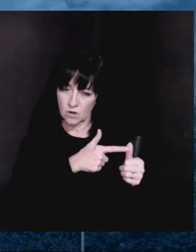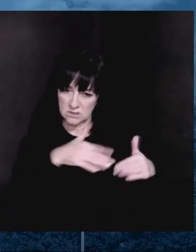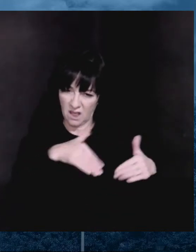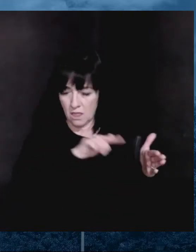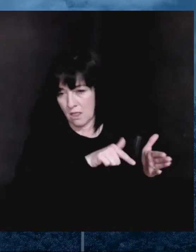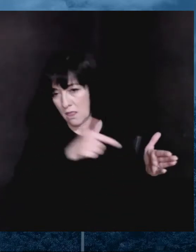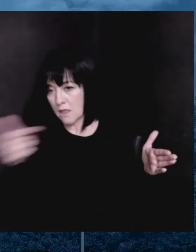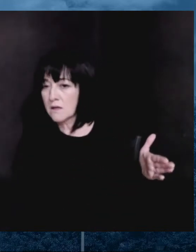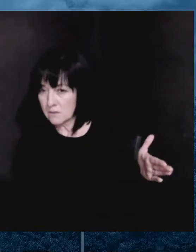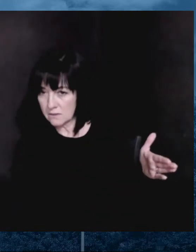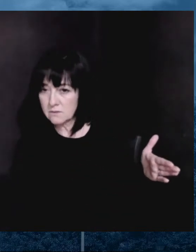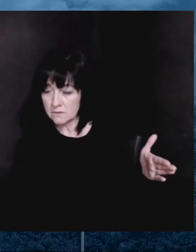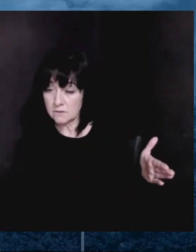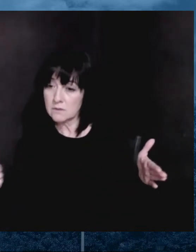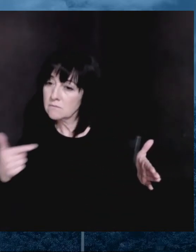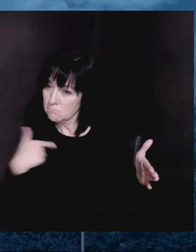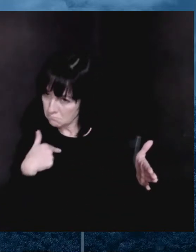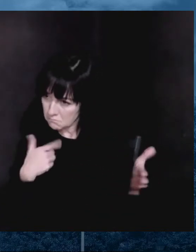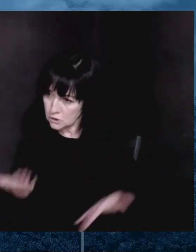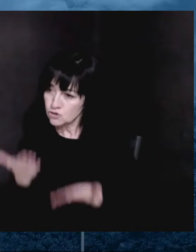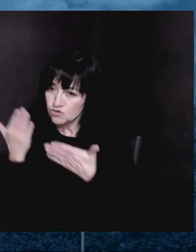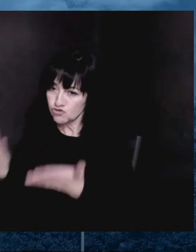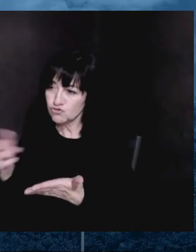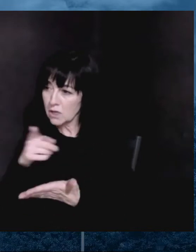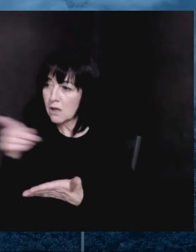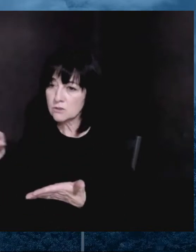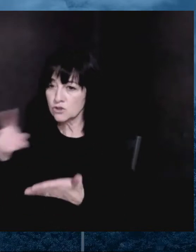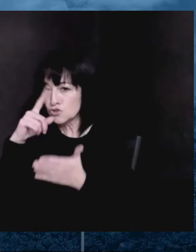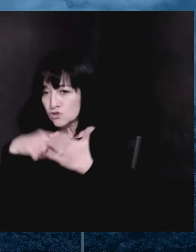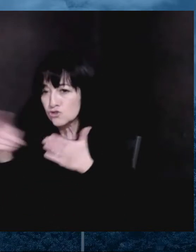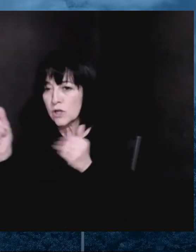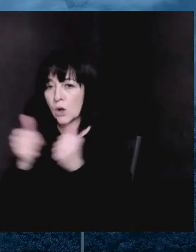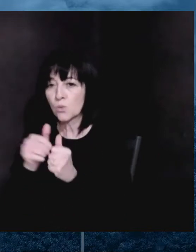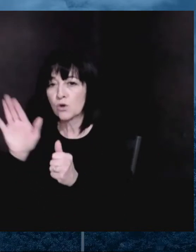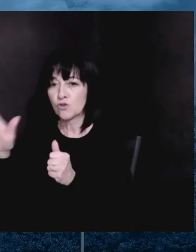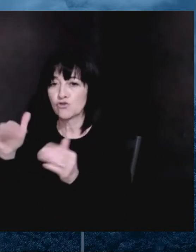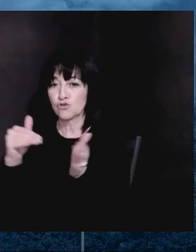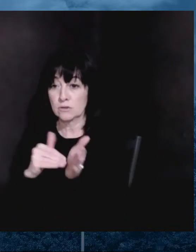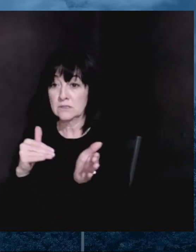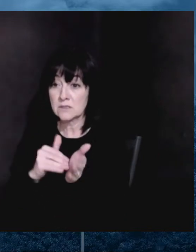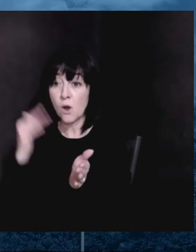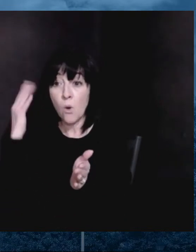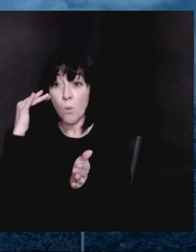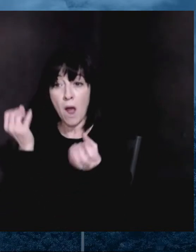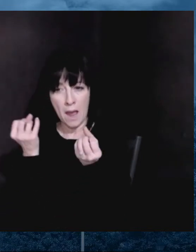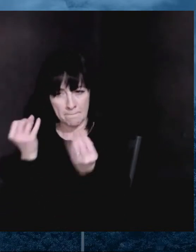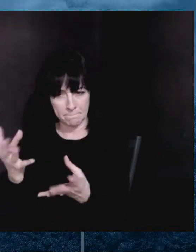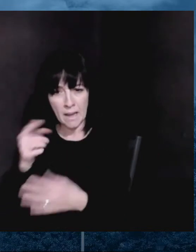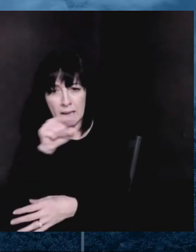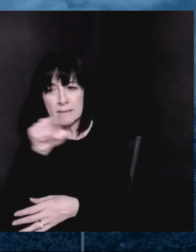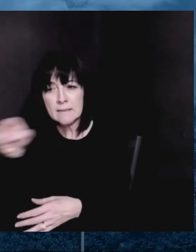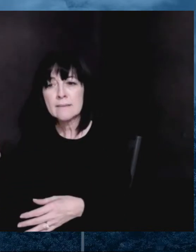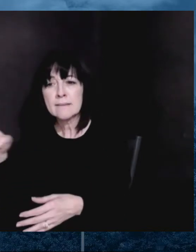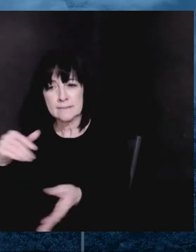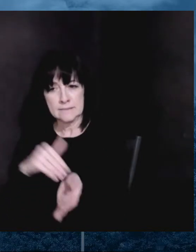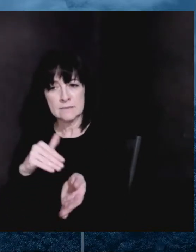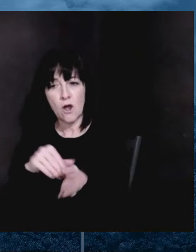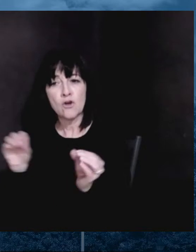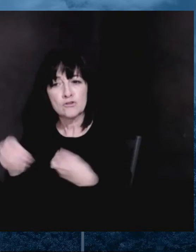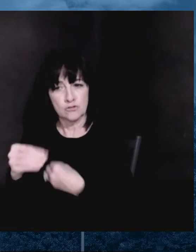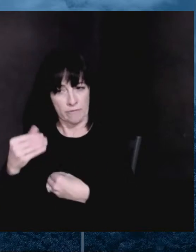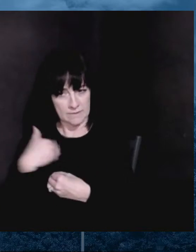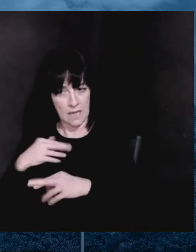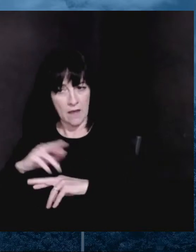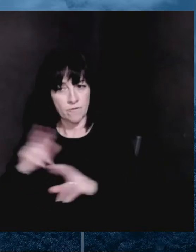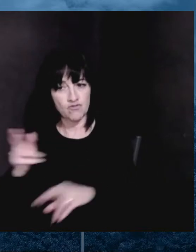that people check in with their primary care provider because many of them are providing vaccine. And for many people, that's the